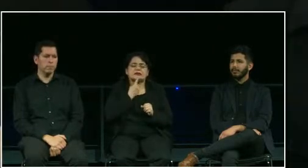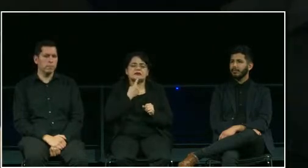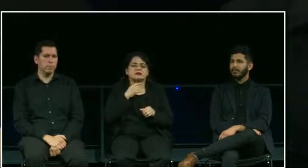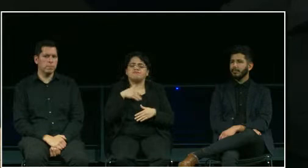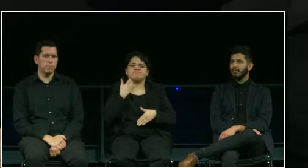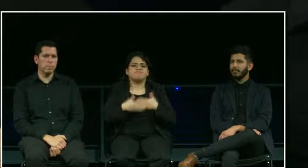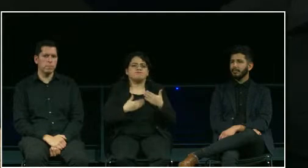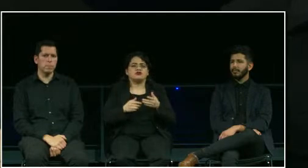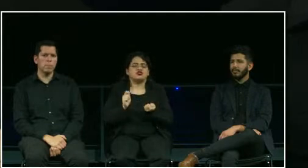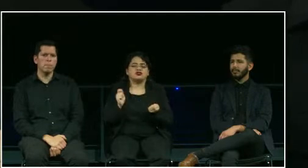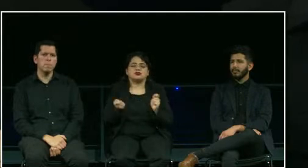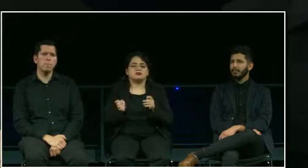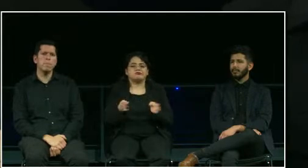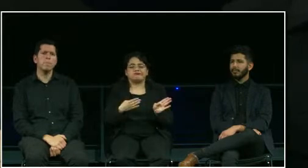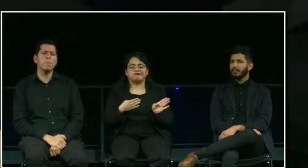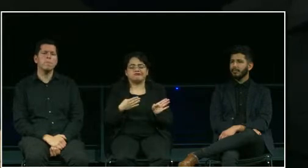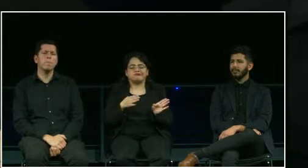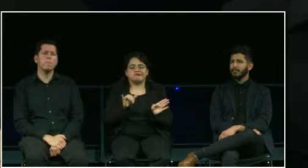This was